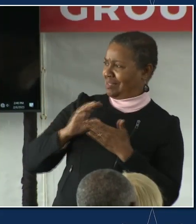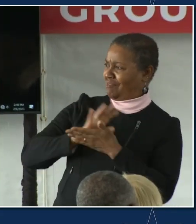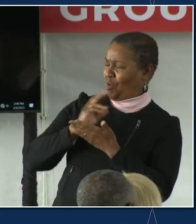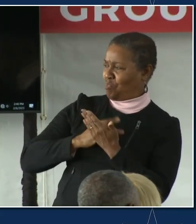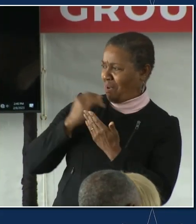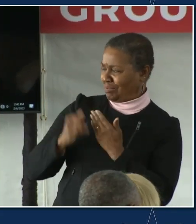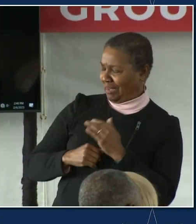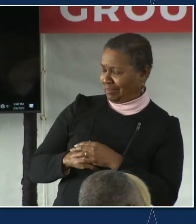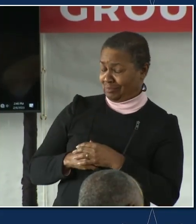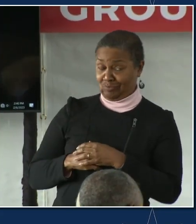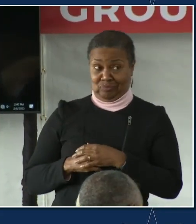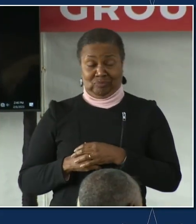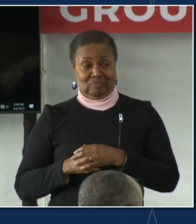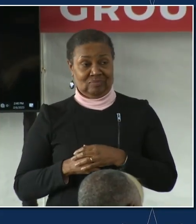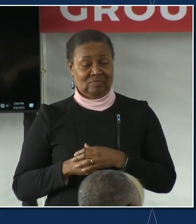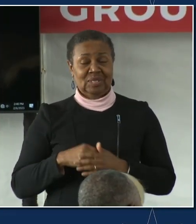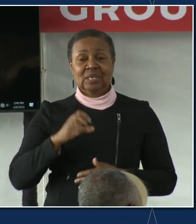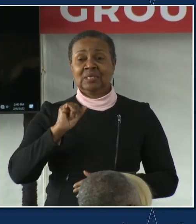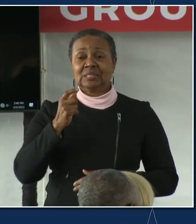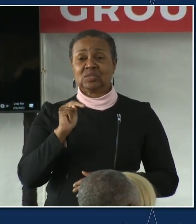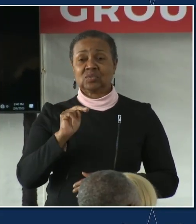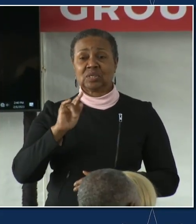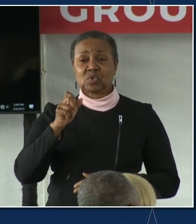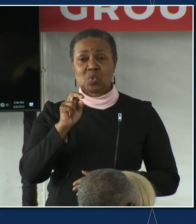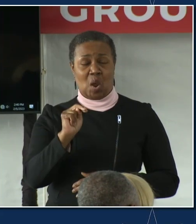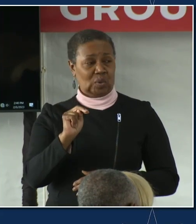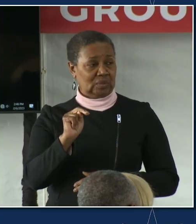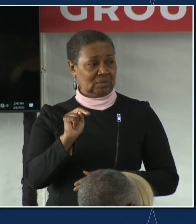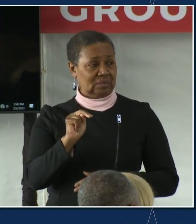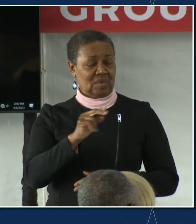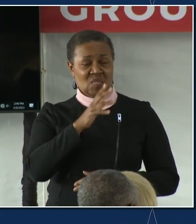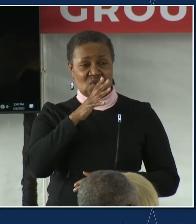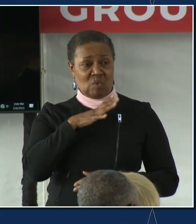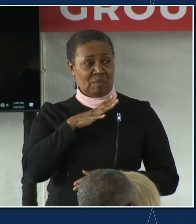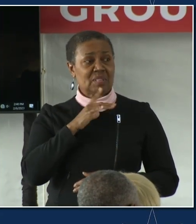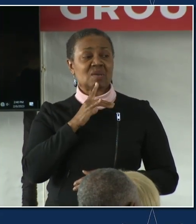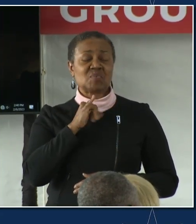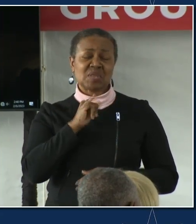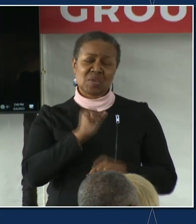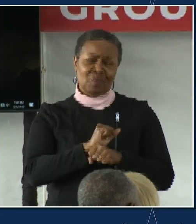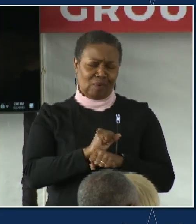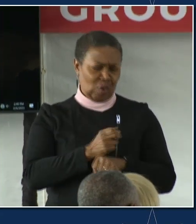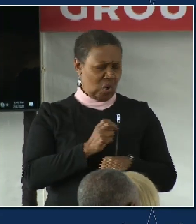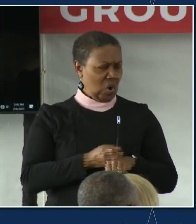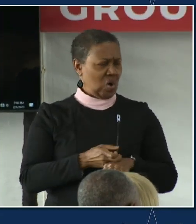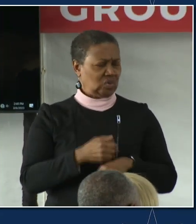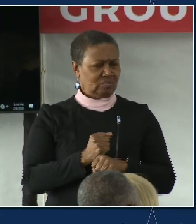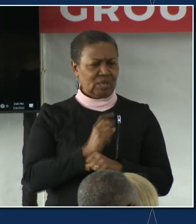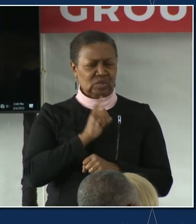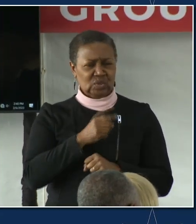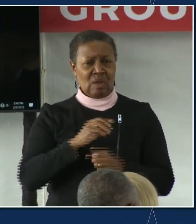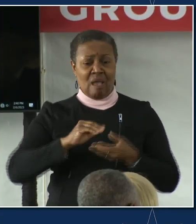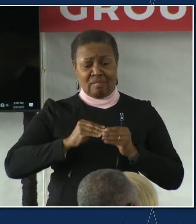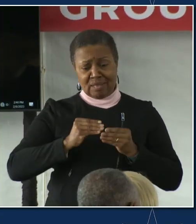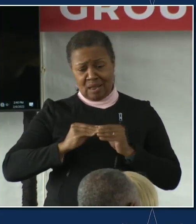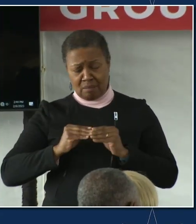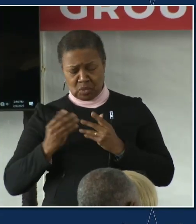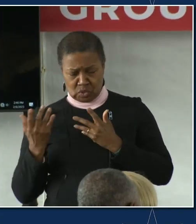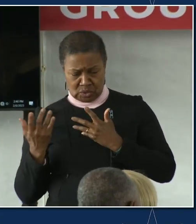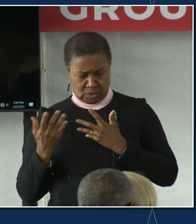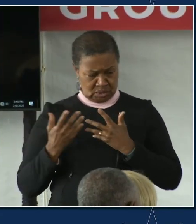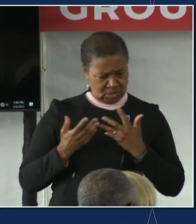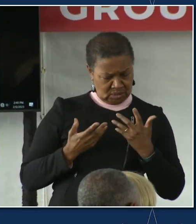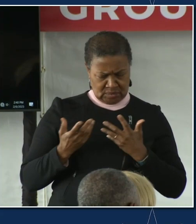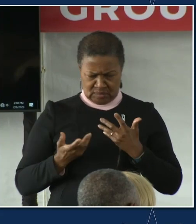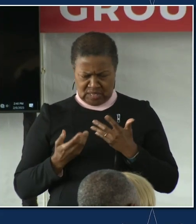project. Susan Cronin, the woman that really worked so hard to make sure the numbers work,